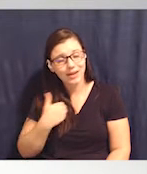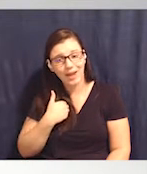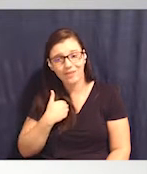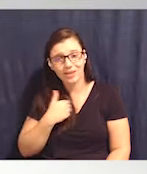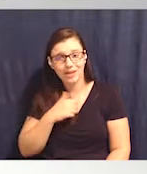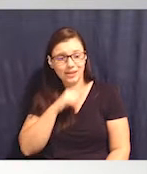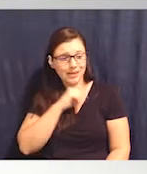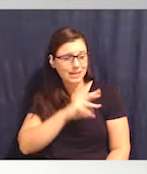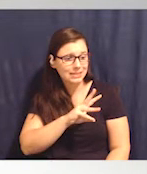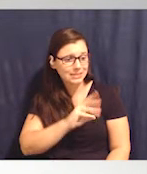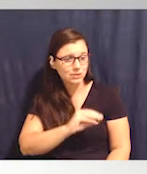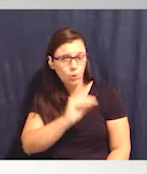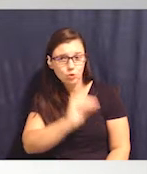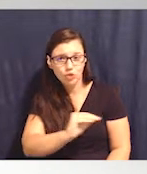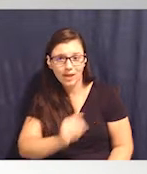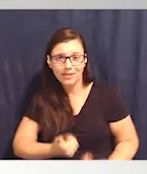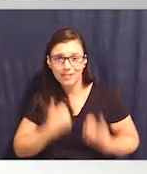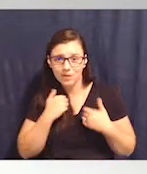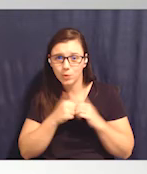with you?